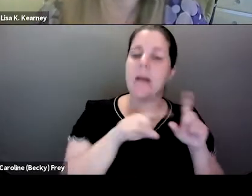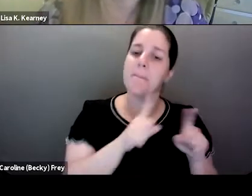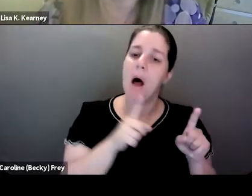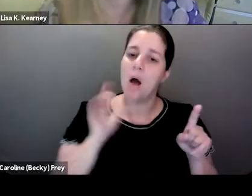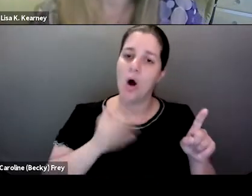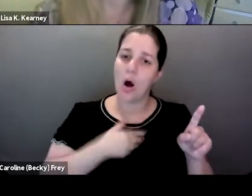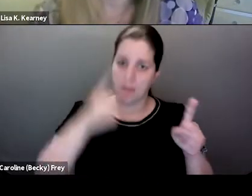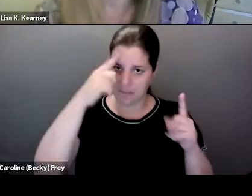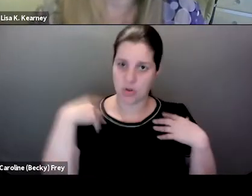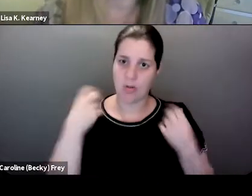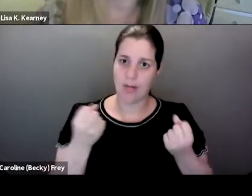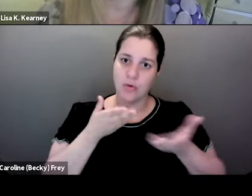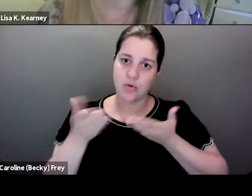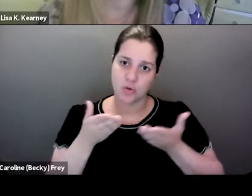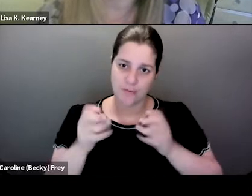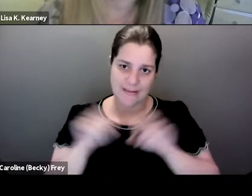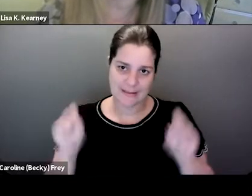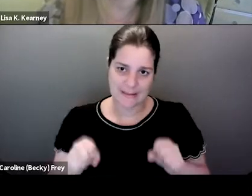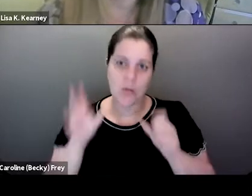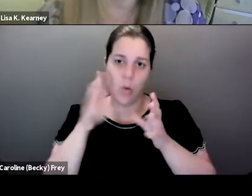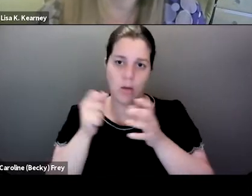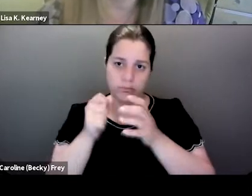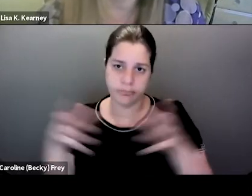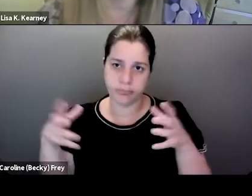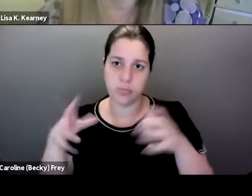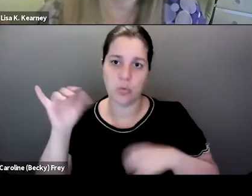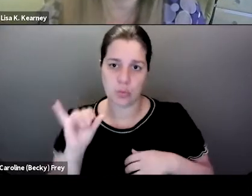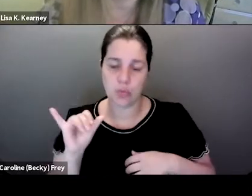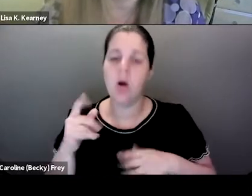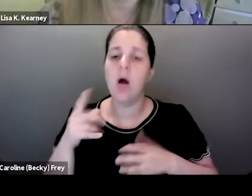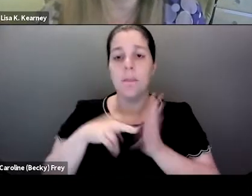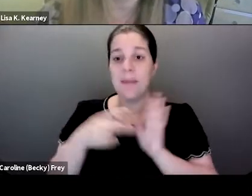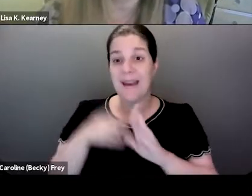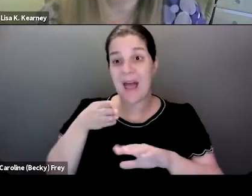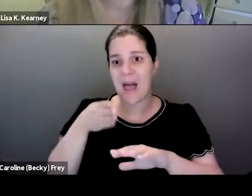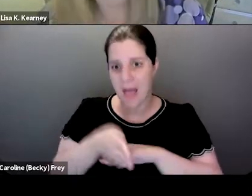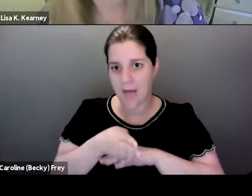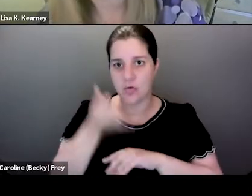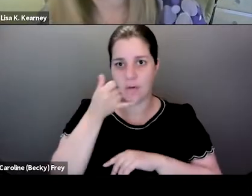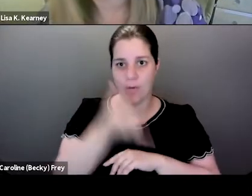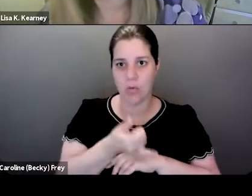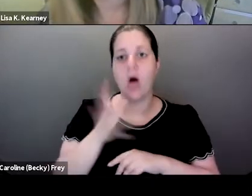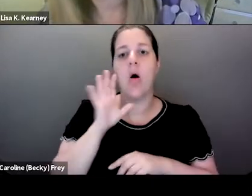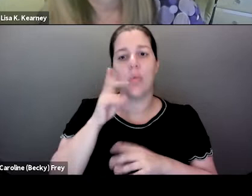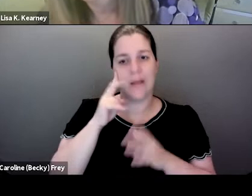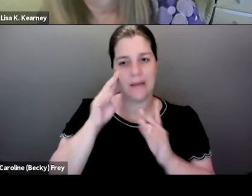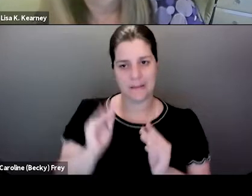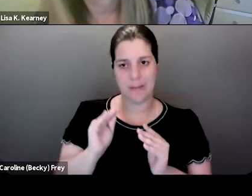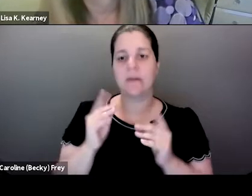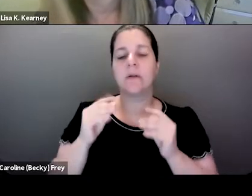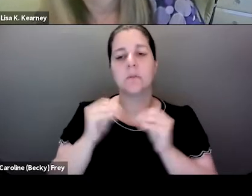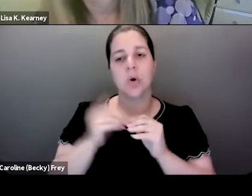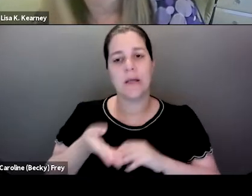service system in VA and outside VA, as we know that we will get increased referrals for our inpatient care,